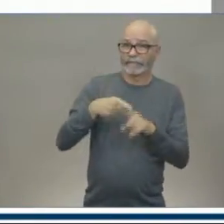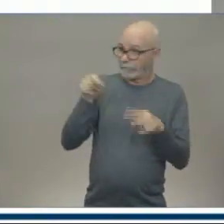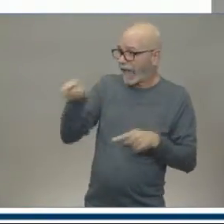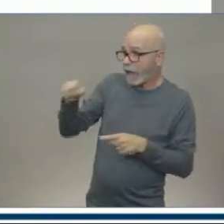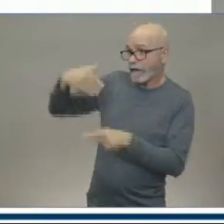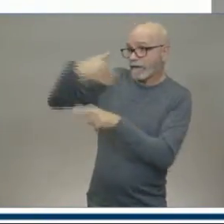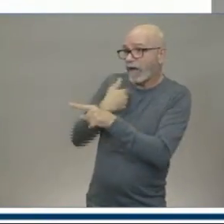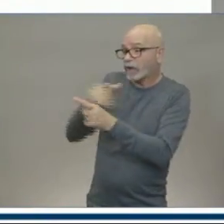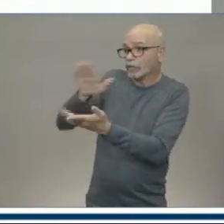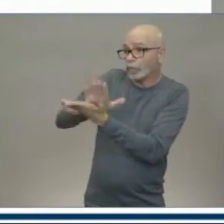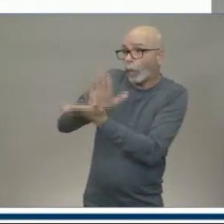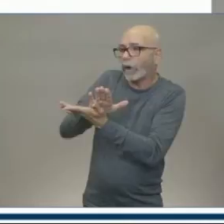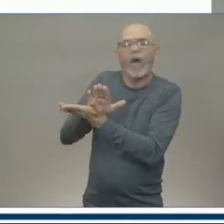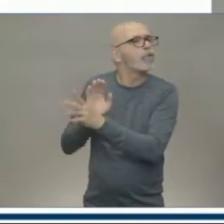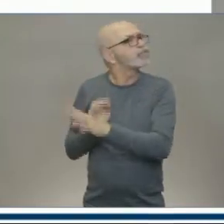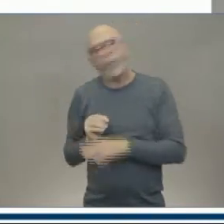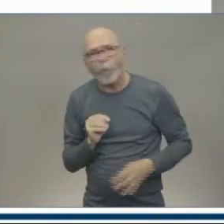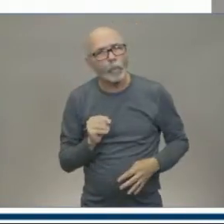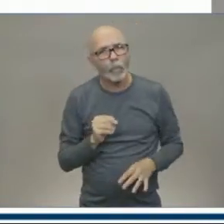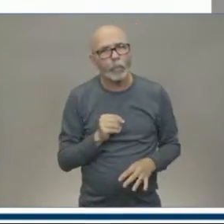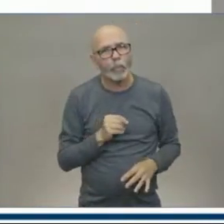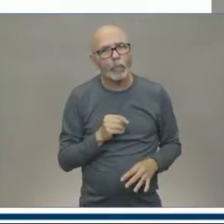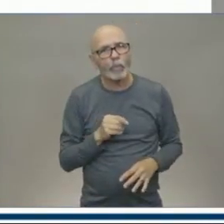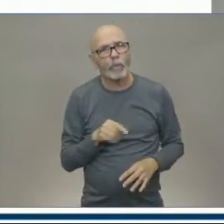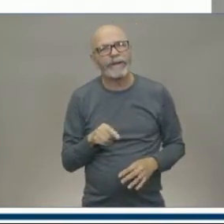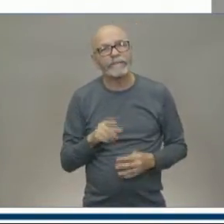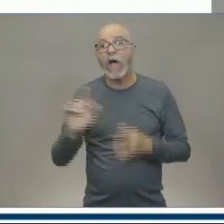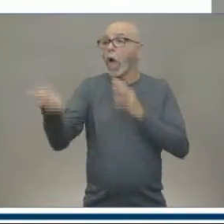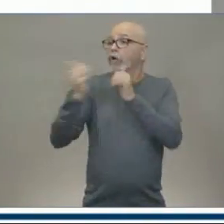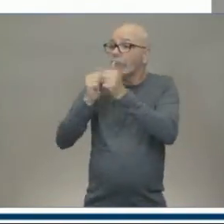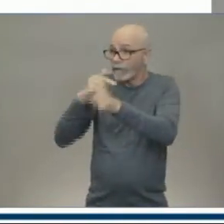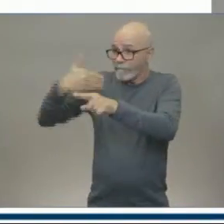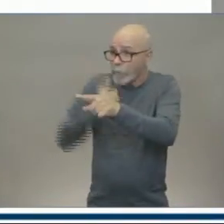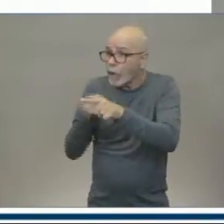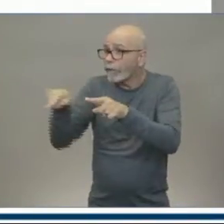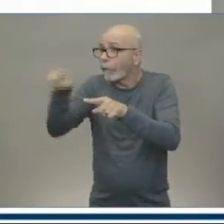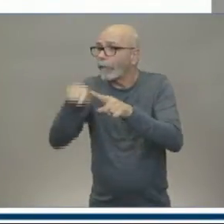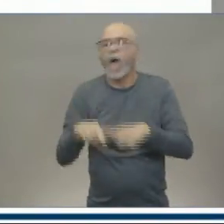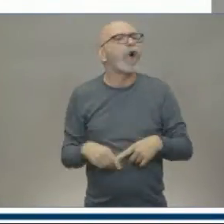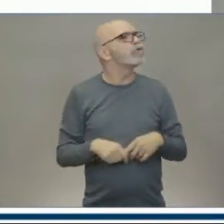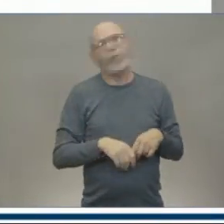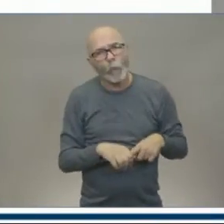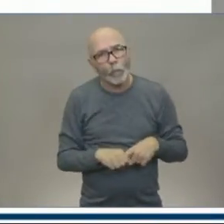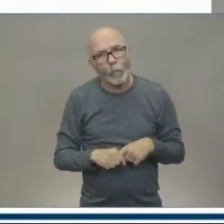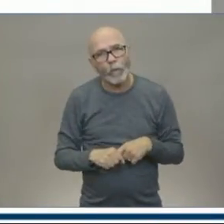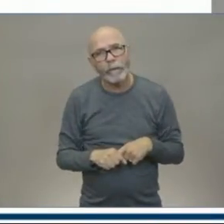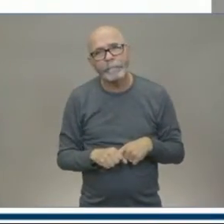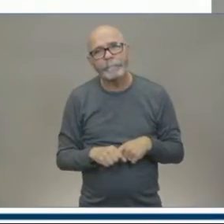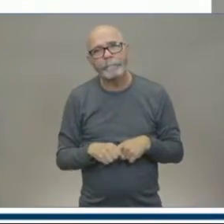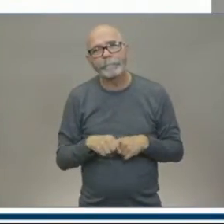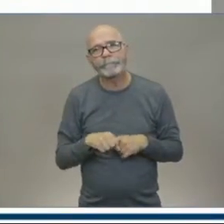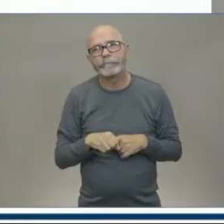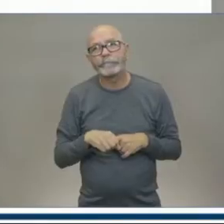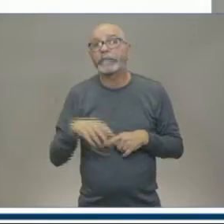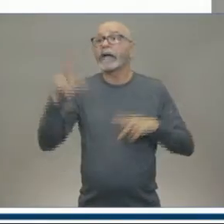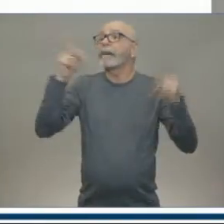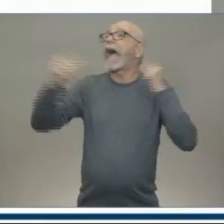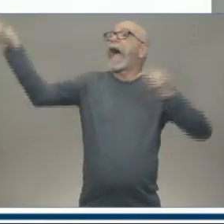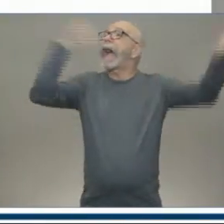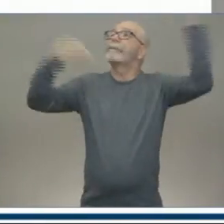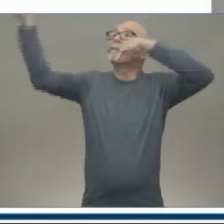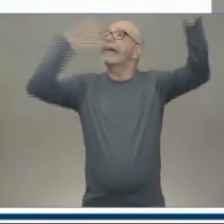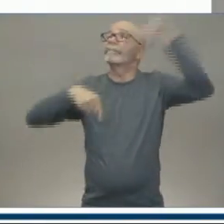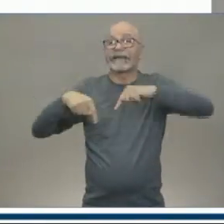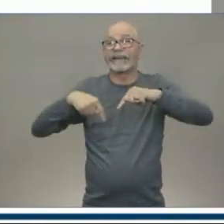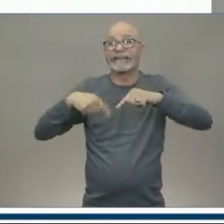Sports, arts, and other community activities are not driving the spread of COVID-19. Workers who come into the province are not driving the